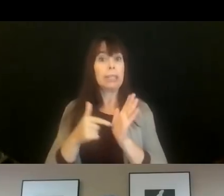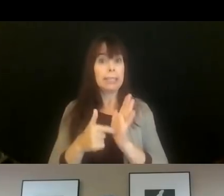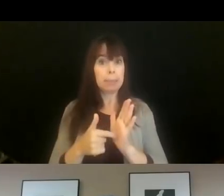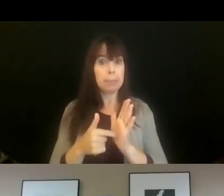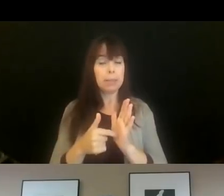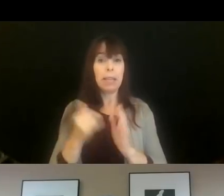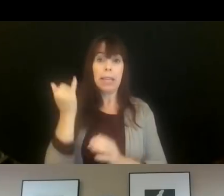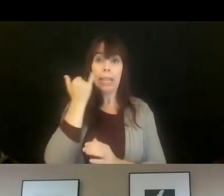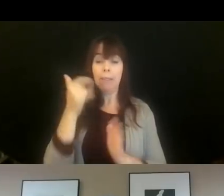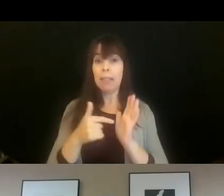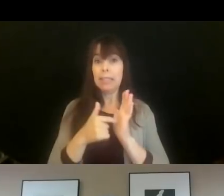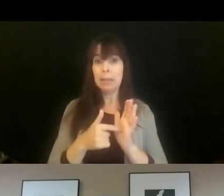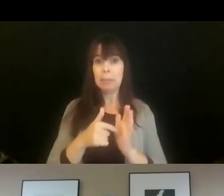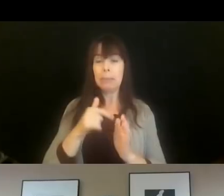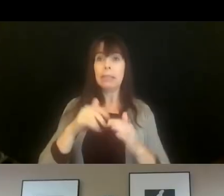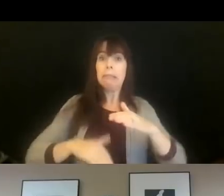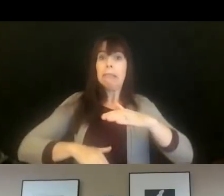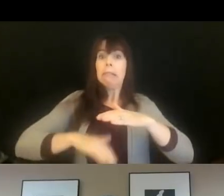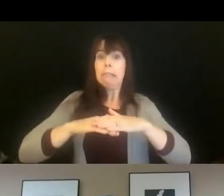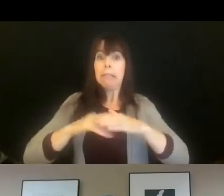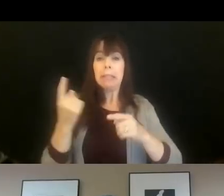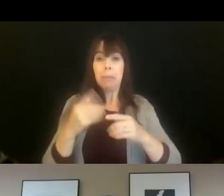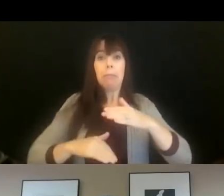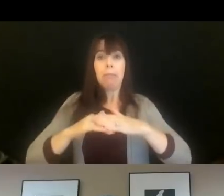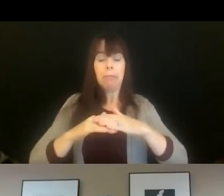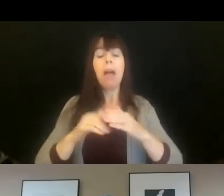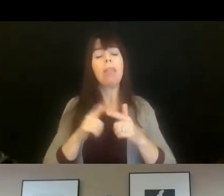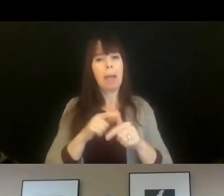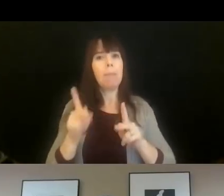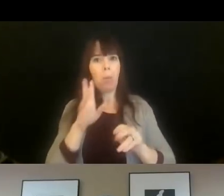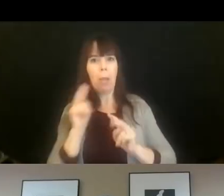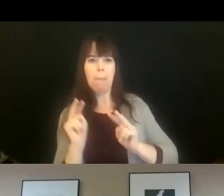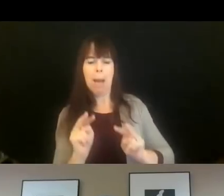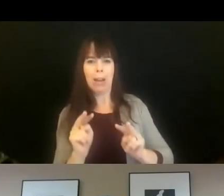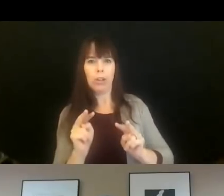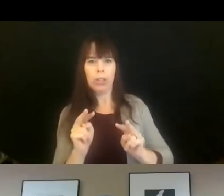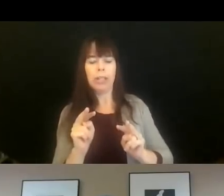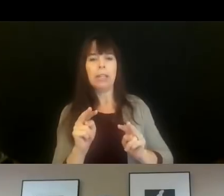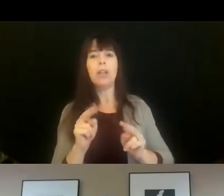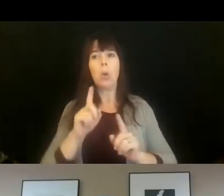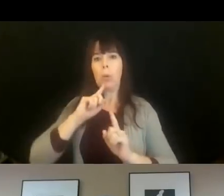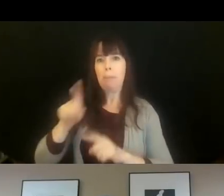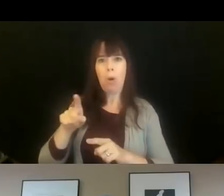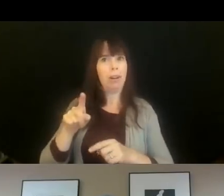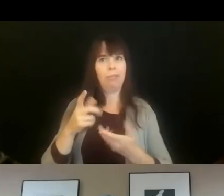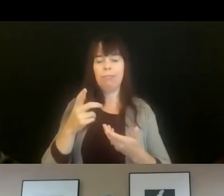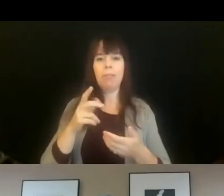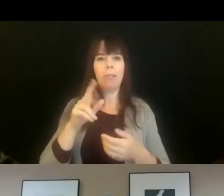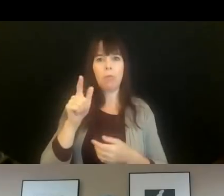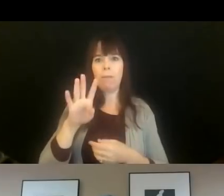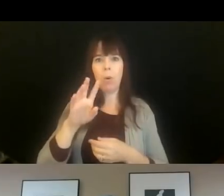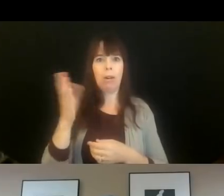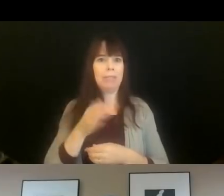if their symptoms reach a certain threshold, there are people monitoring these reporting of symptoms 24/7.